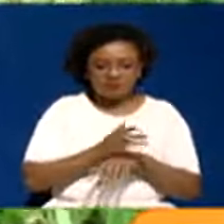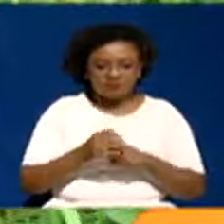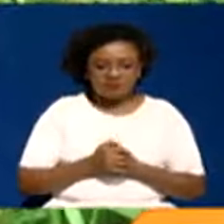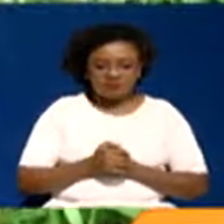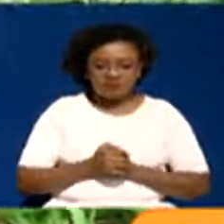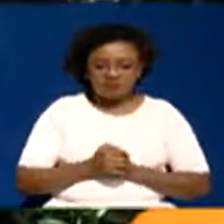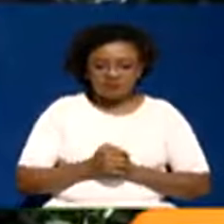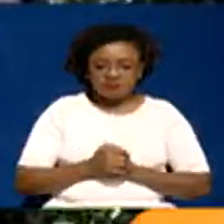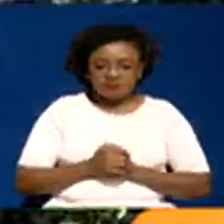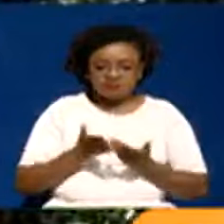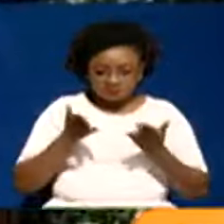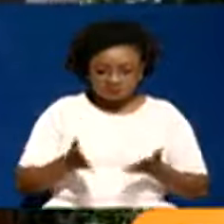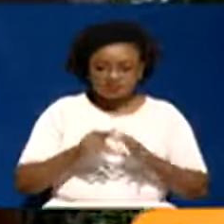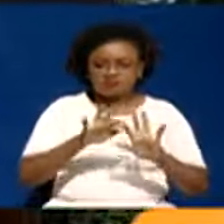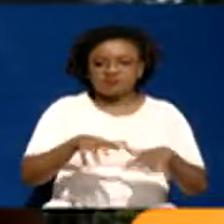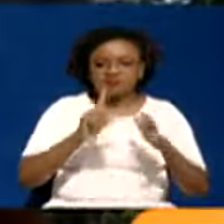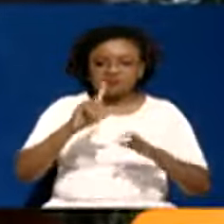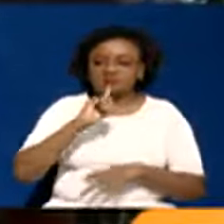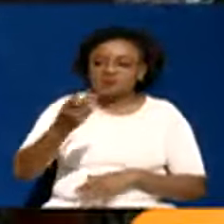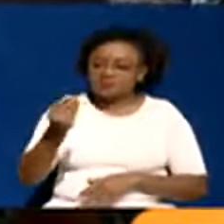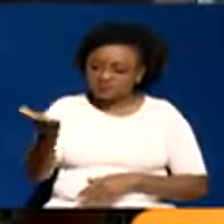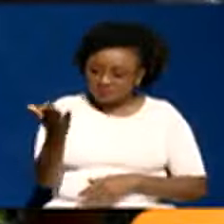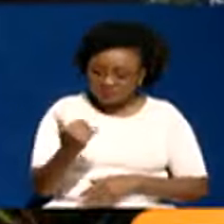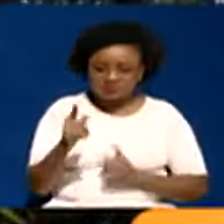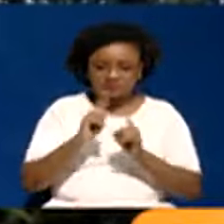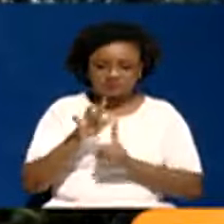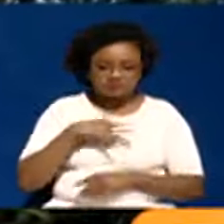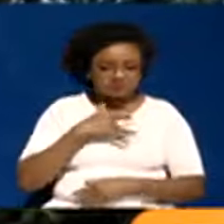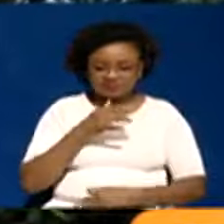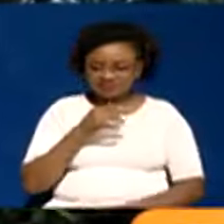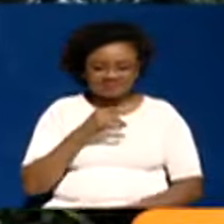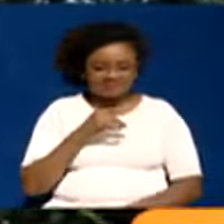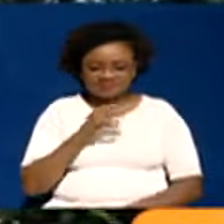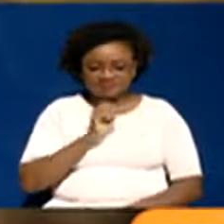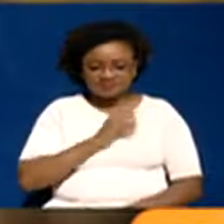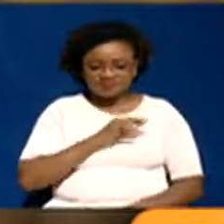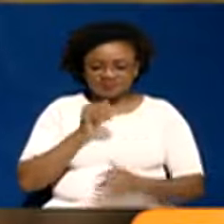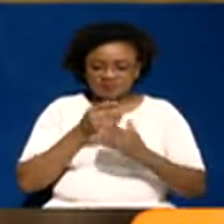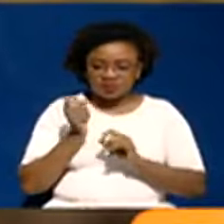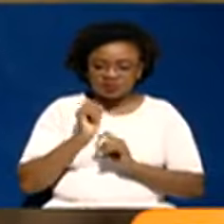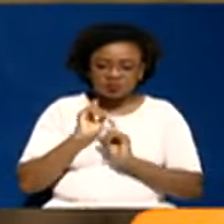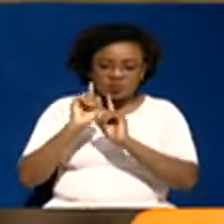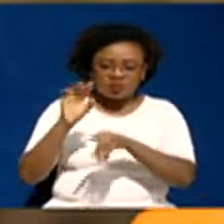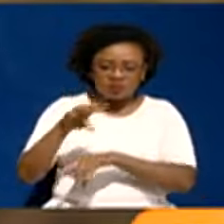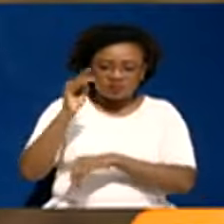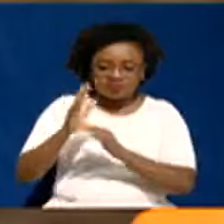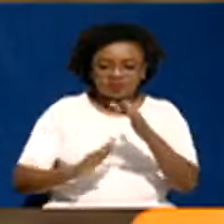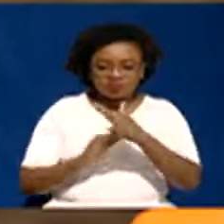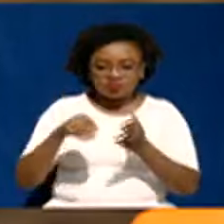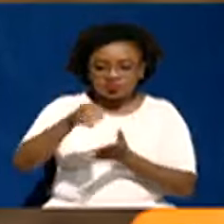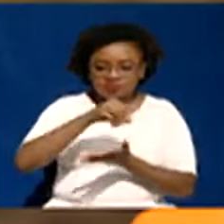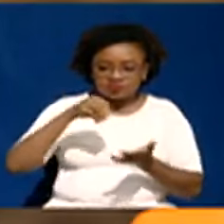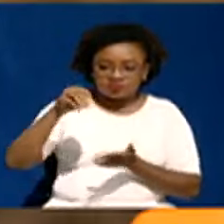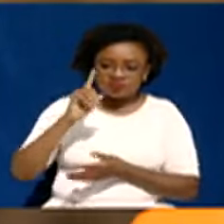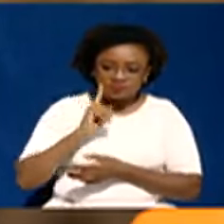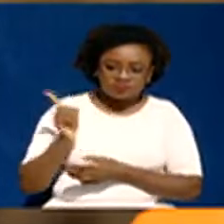The farmers now demanding a refund and expressing reluctance to follow messages sent out by NCPB on the availability